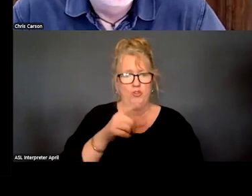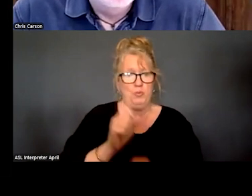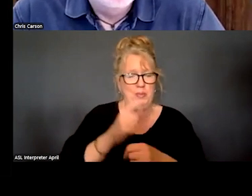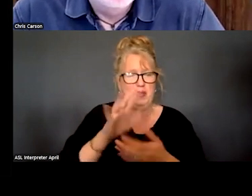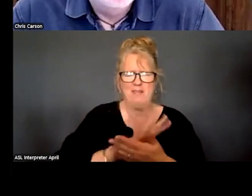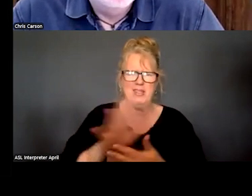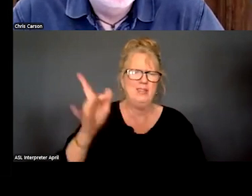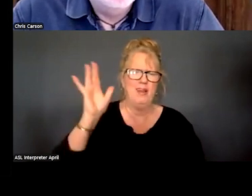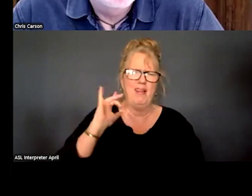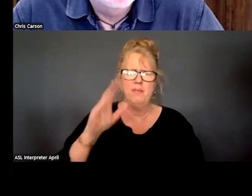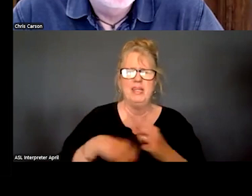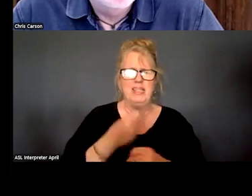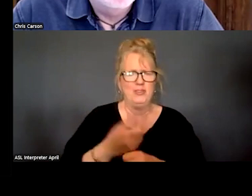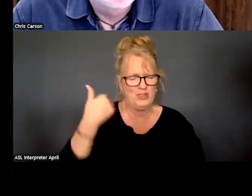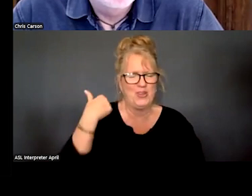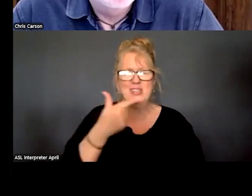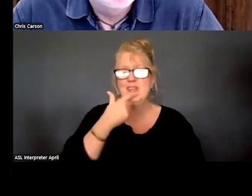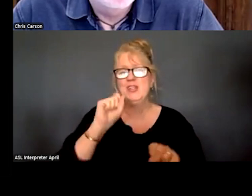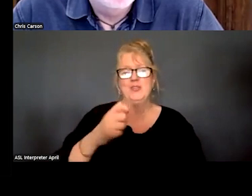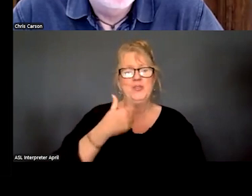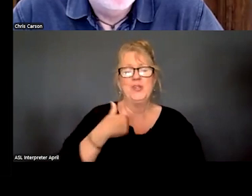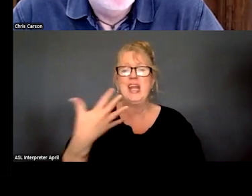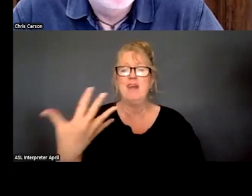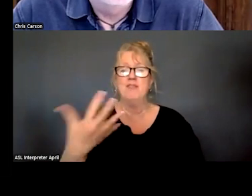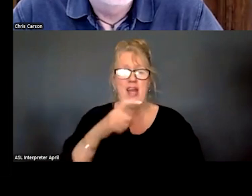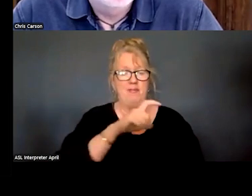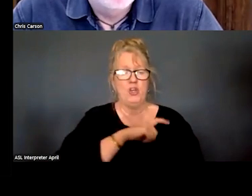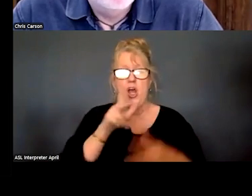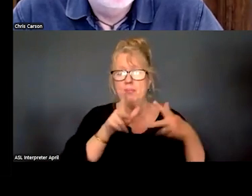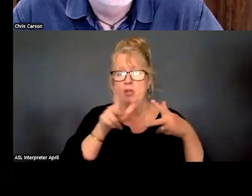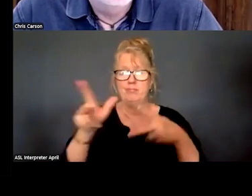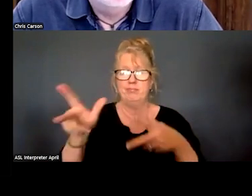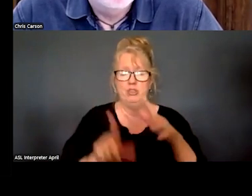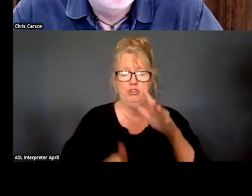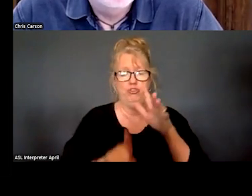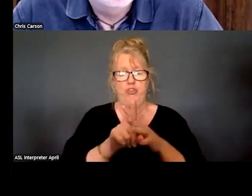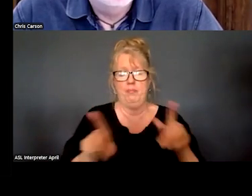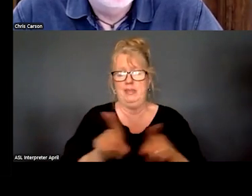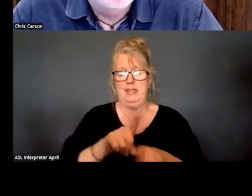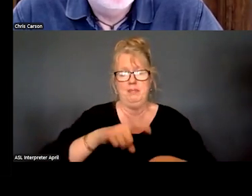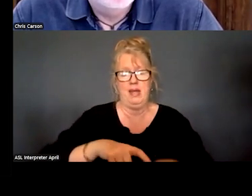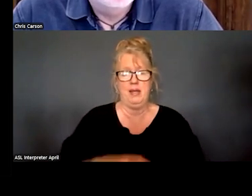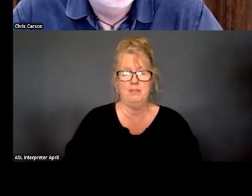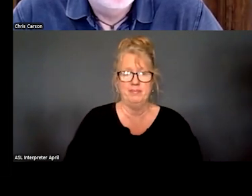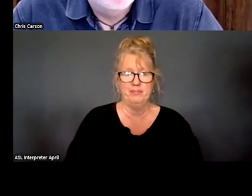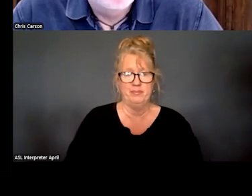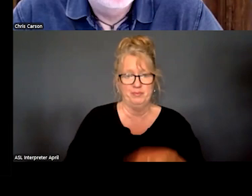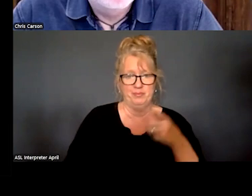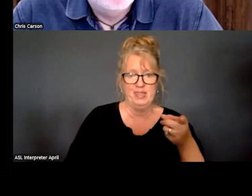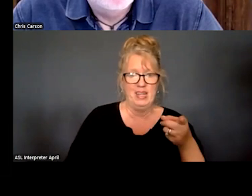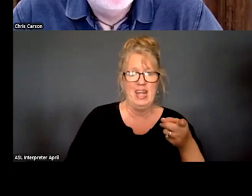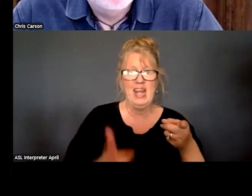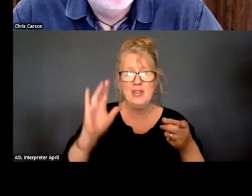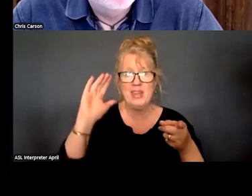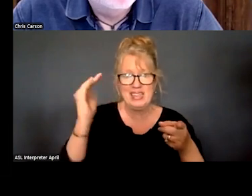years ago, one of the things she said is you can have 5 cop cars show up at the same time. And that seemed like a little bit of